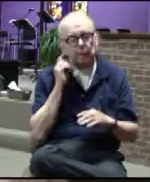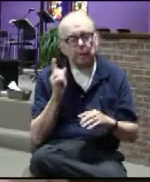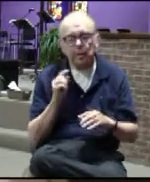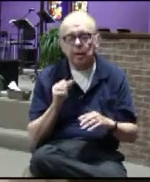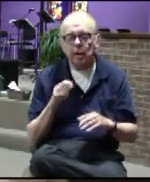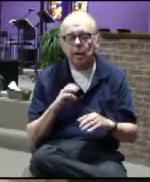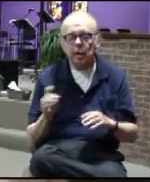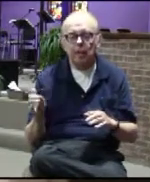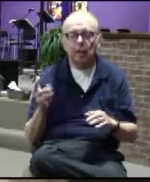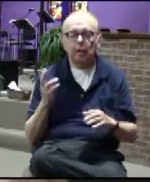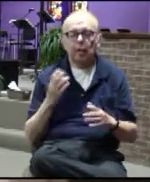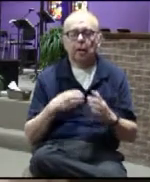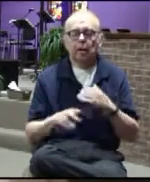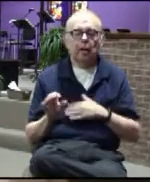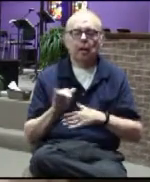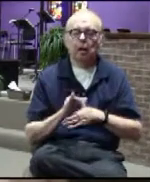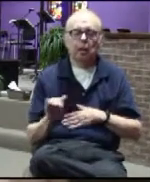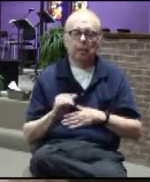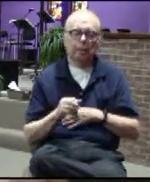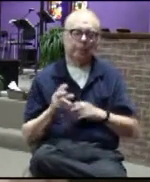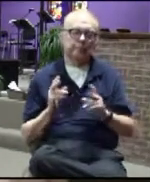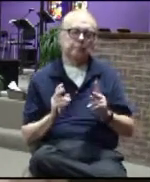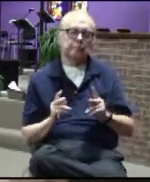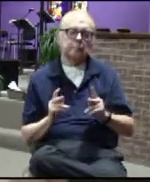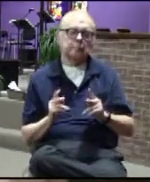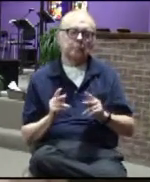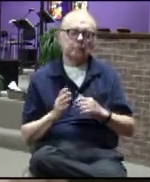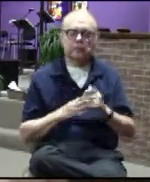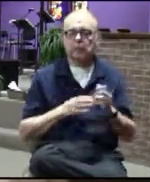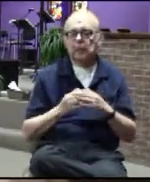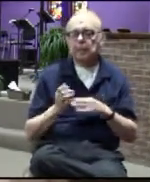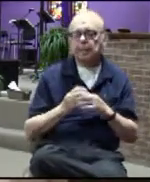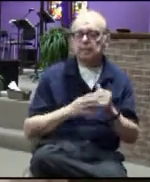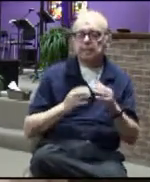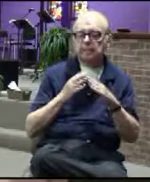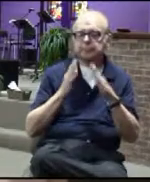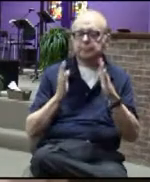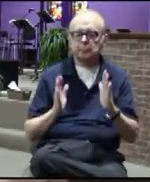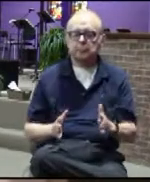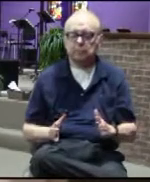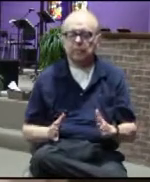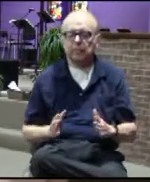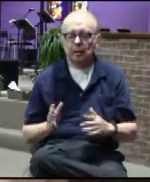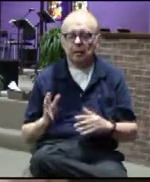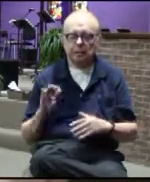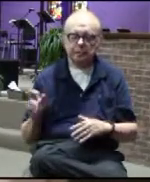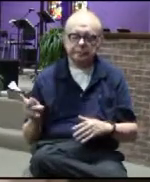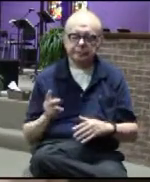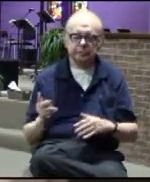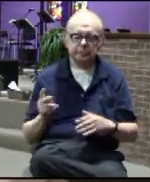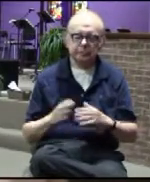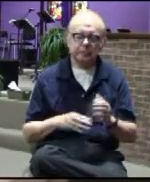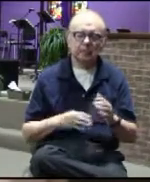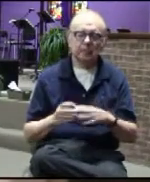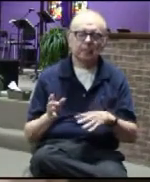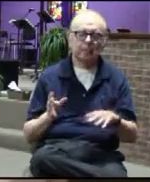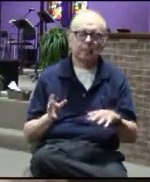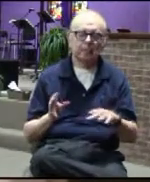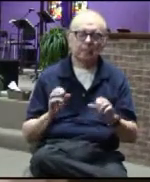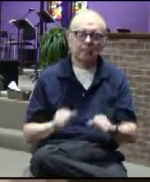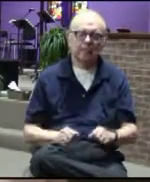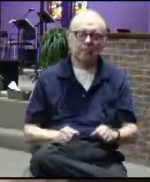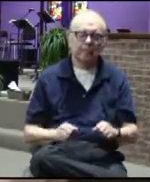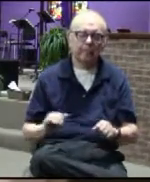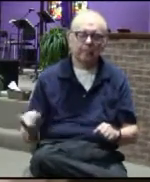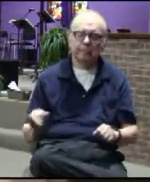they both had the same opportunity to build a house they both had the same access to